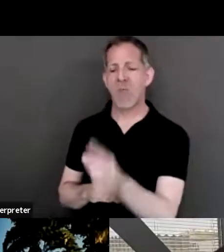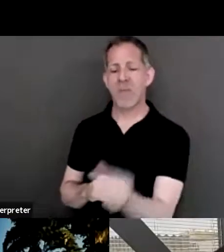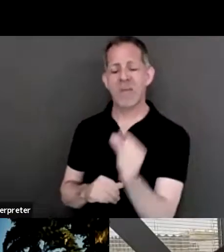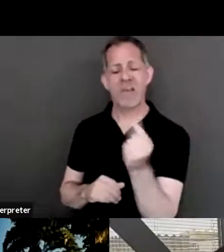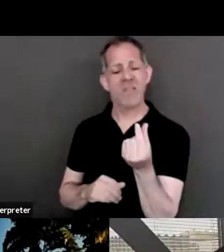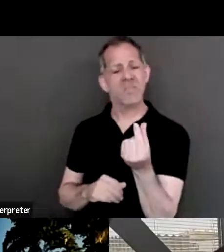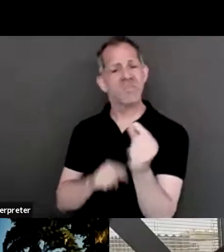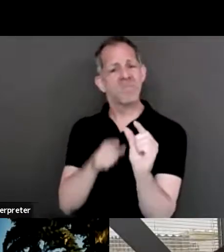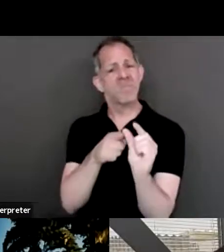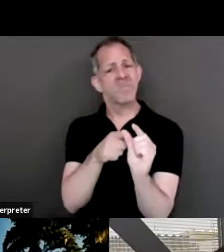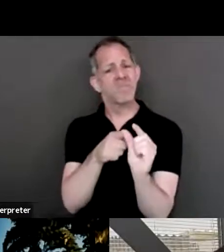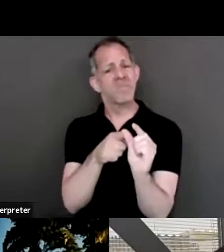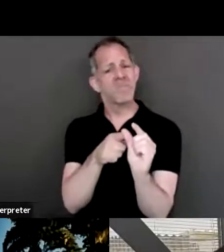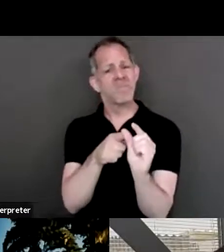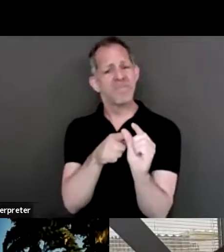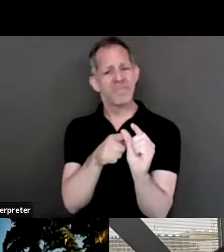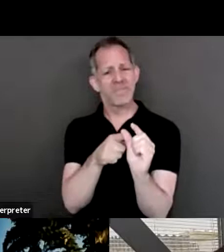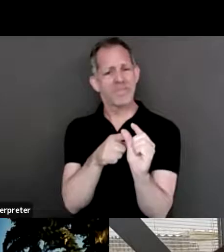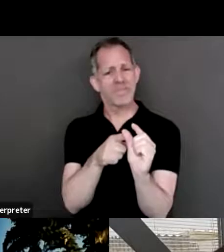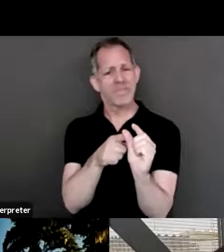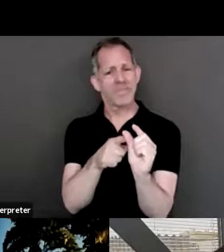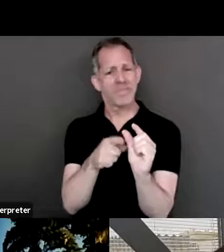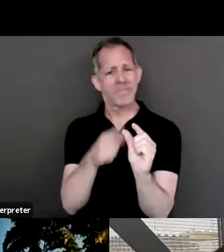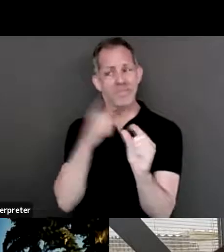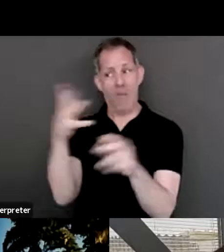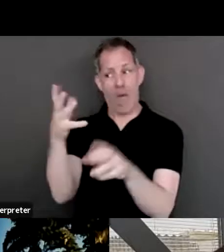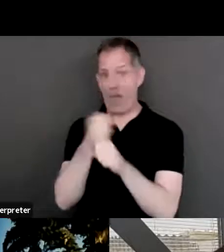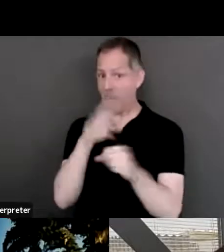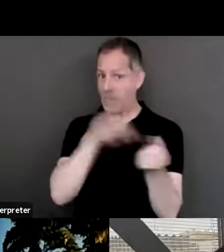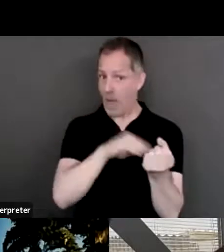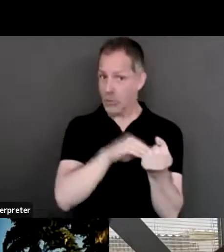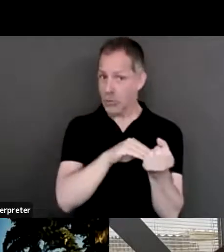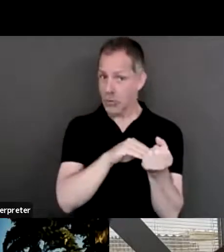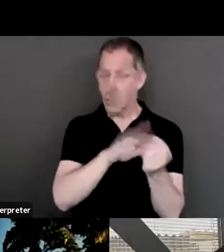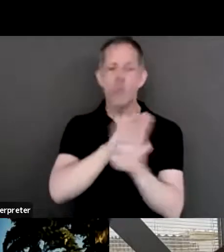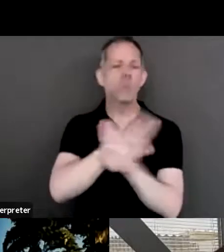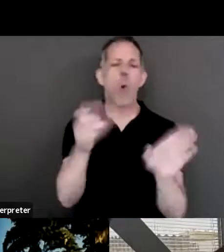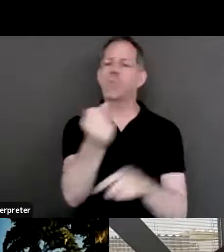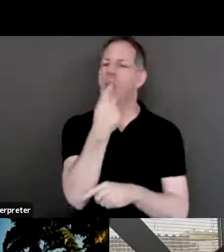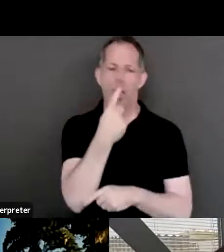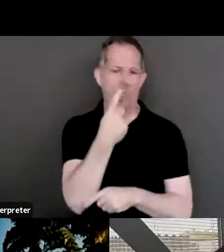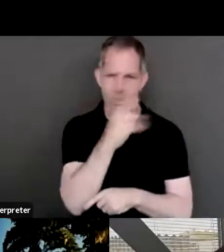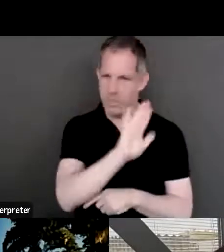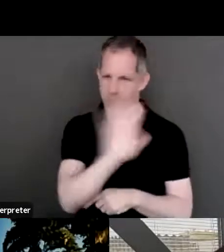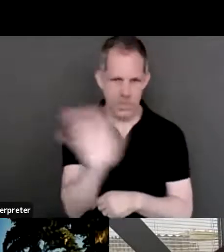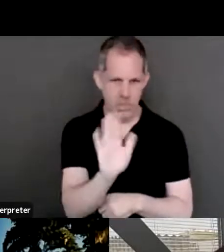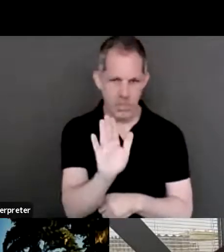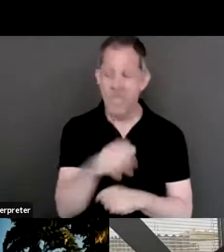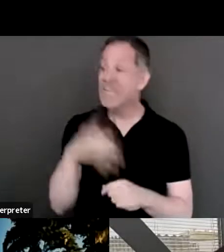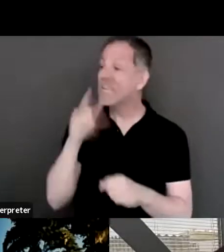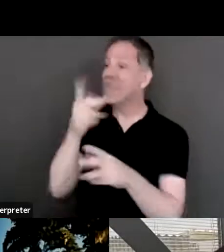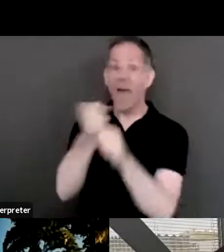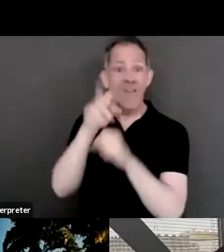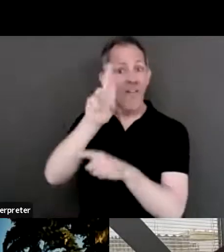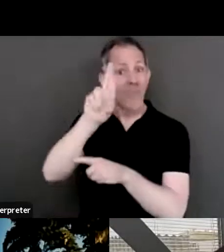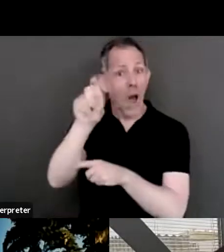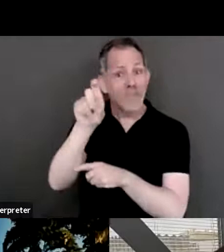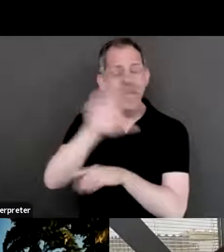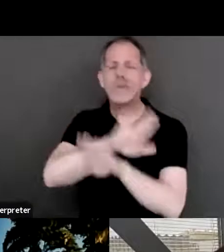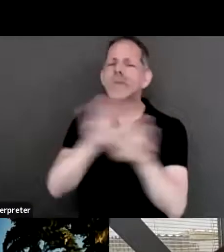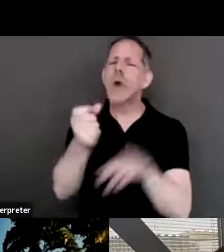receive from their provider or their pharmacy. Because like I said, there are pills out there on the streets right now